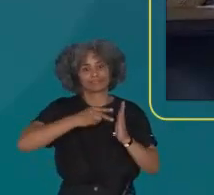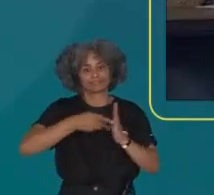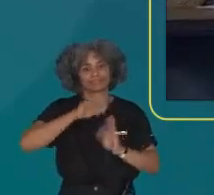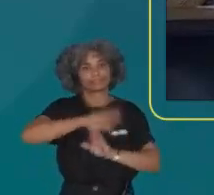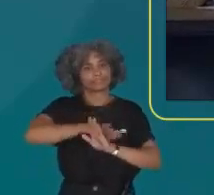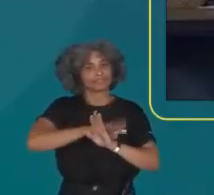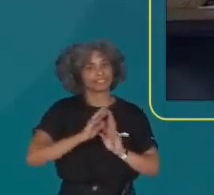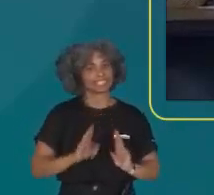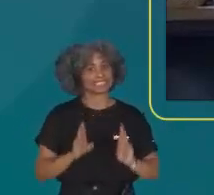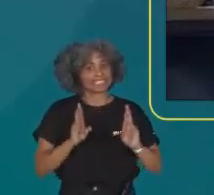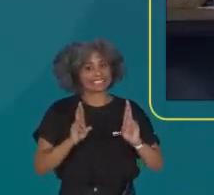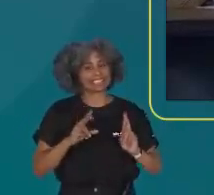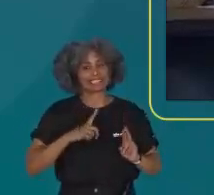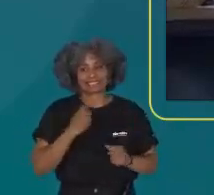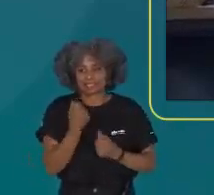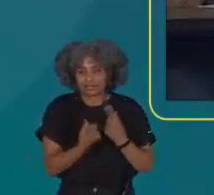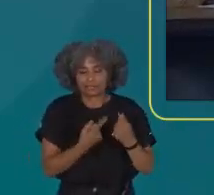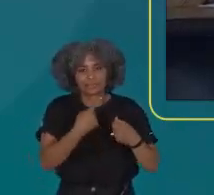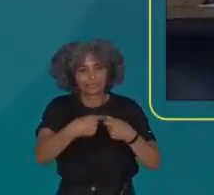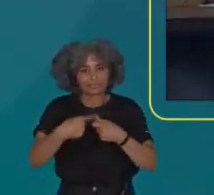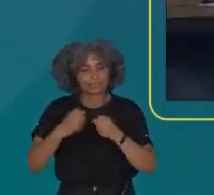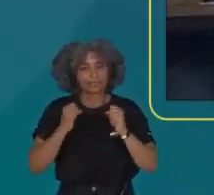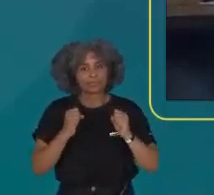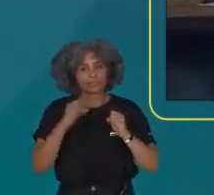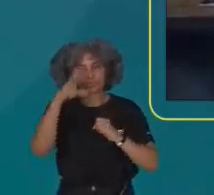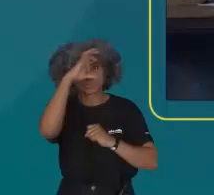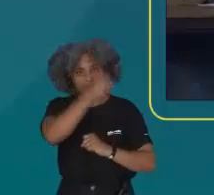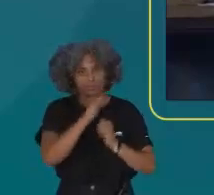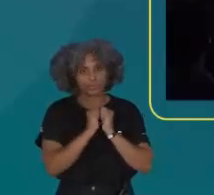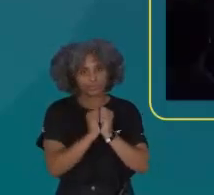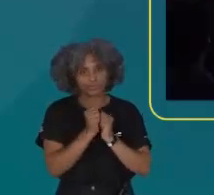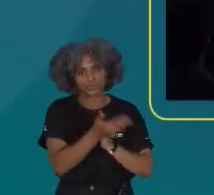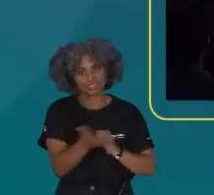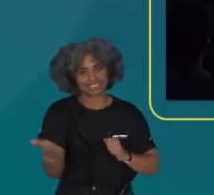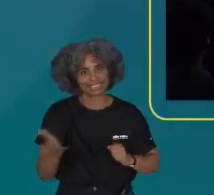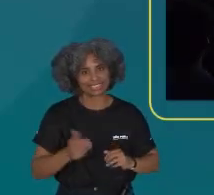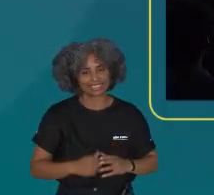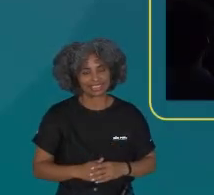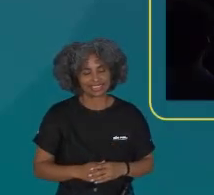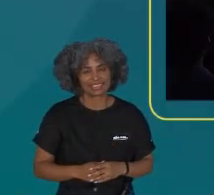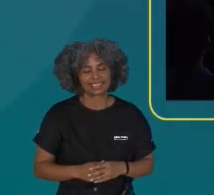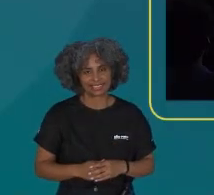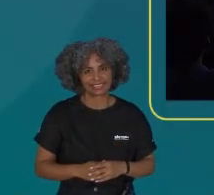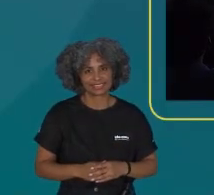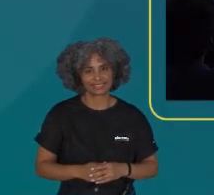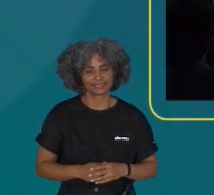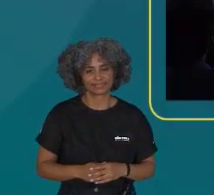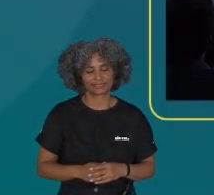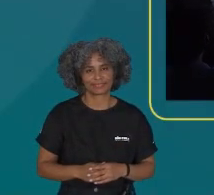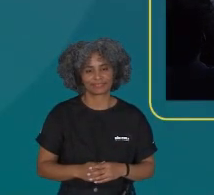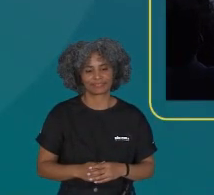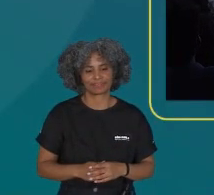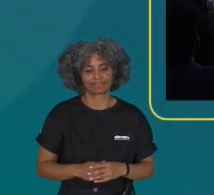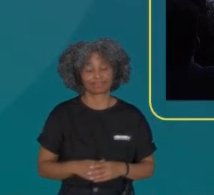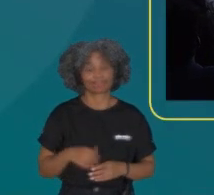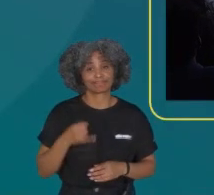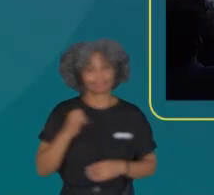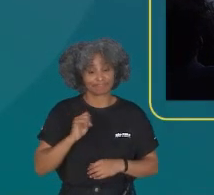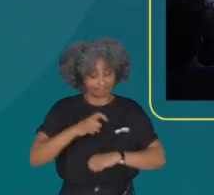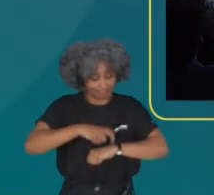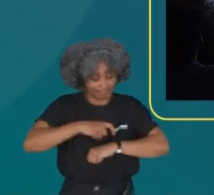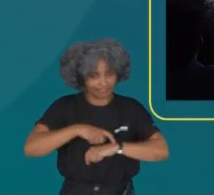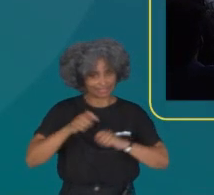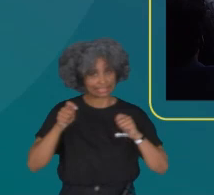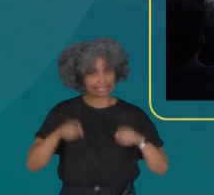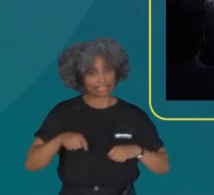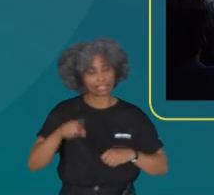so much from. Please continue what you're doing. If there is time, and you can all think about this, I'm going to give you like 20